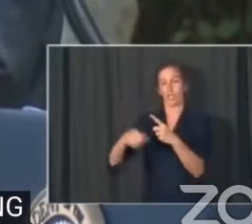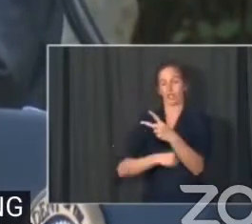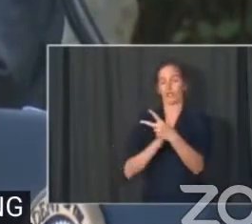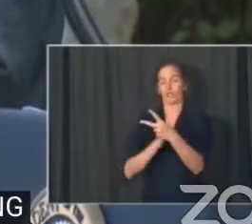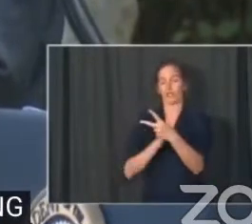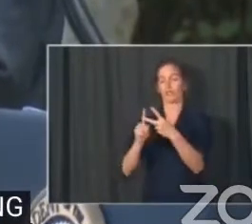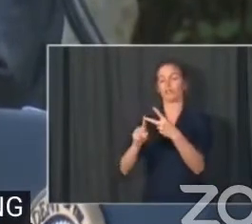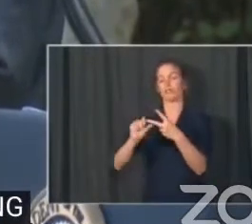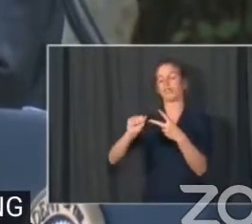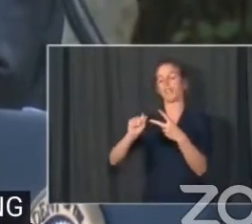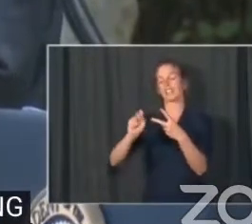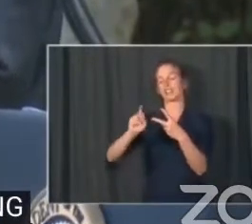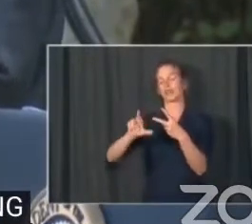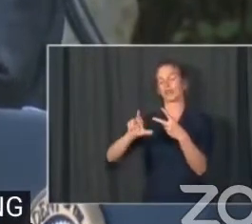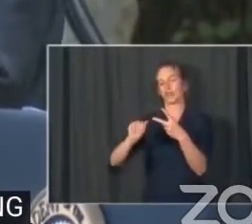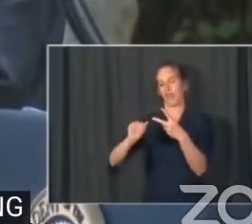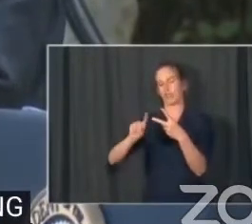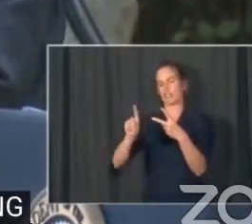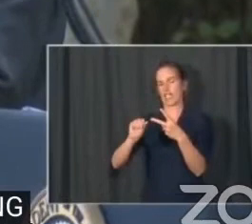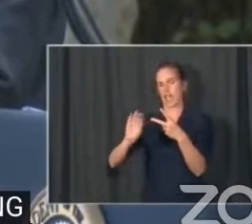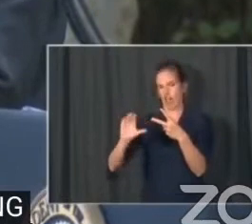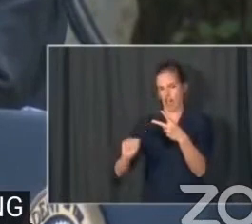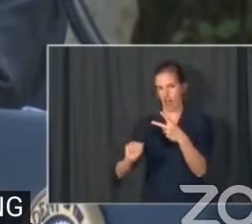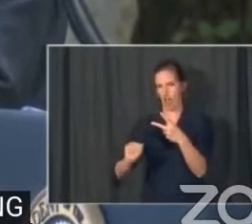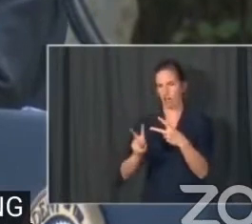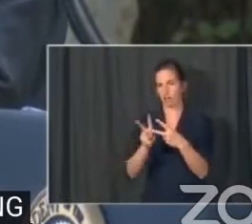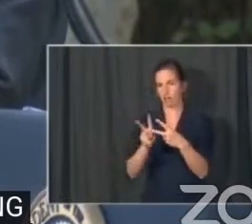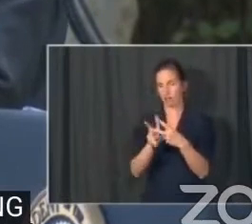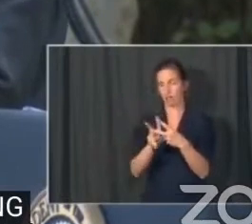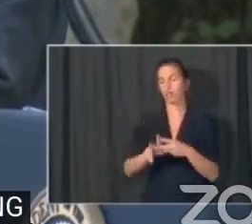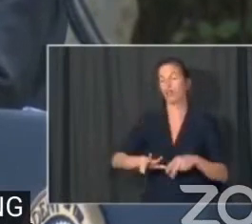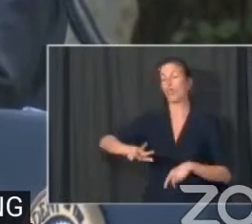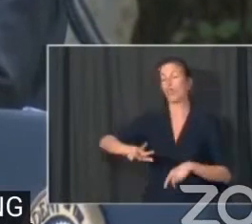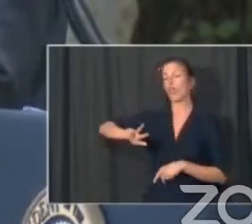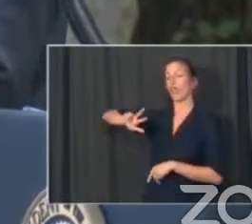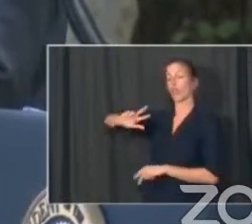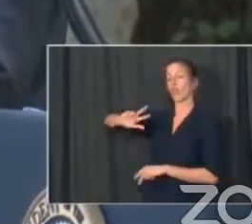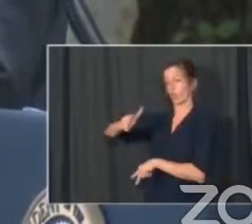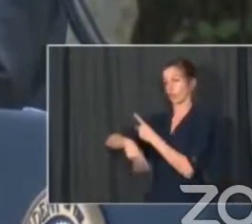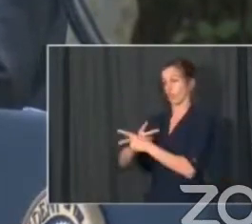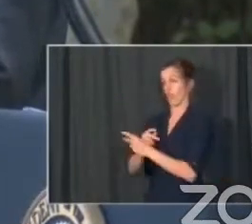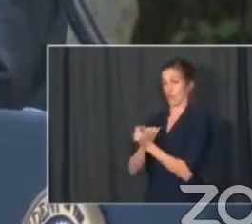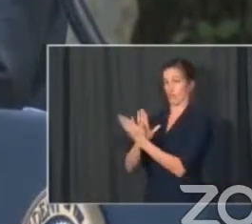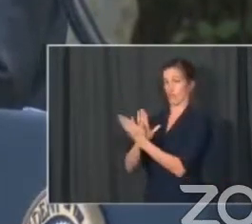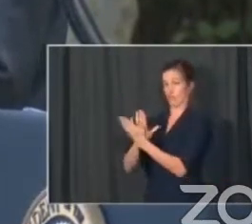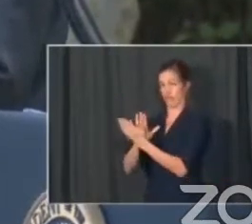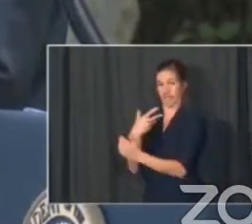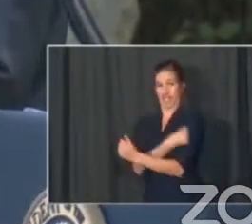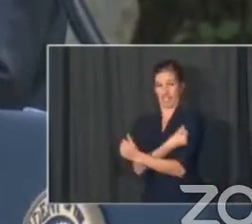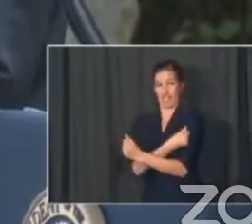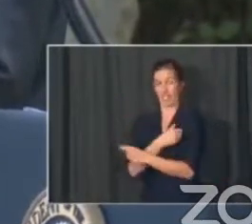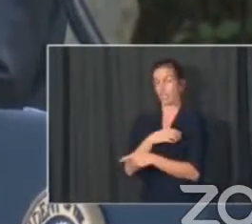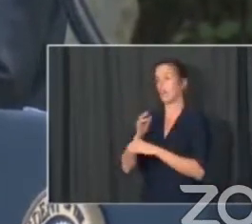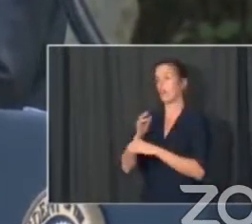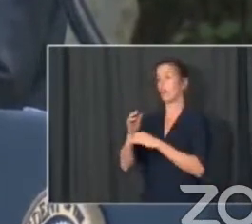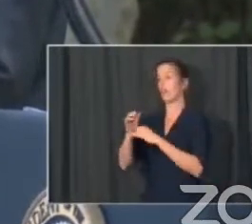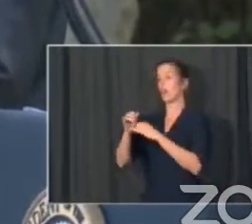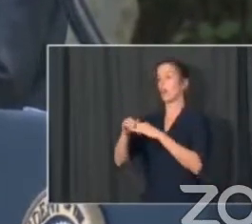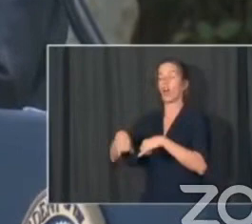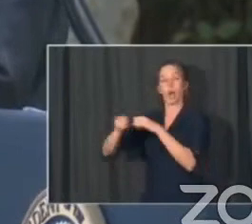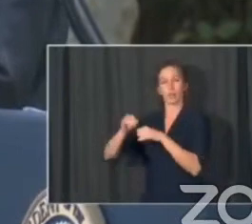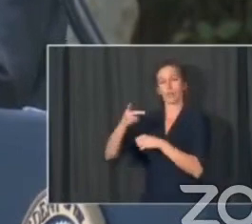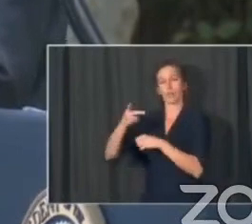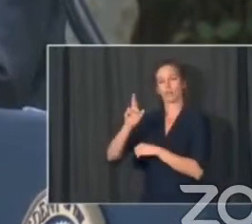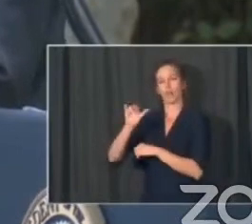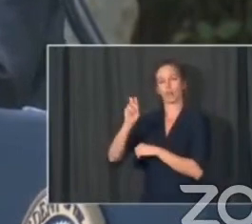segunda plataforma es AstraZeneca usada in partnership with por Oxford vectores University. And the virales third platform y tuvimos was una the vacuna recombinant protein platform with